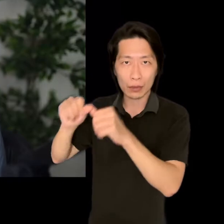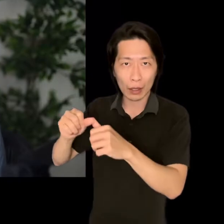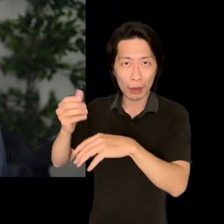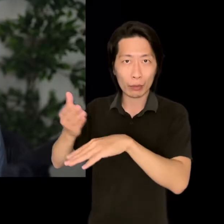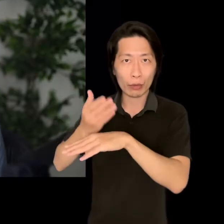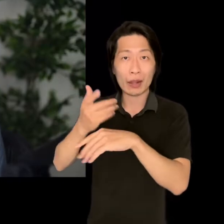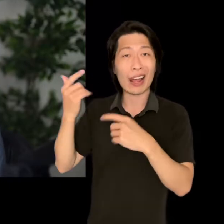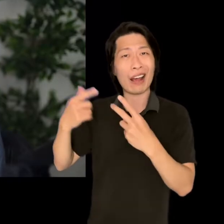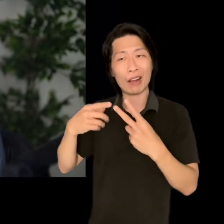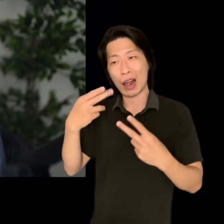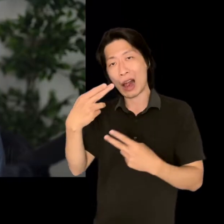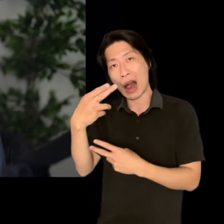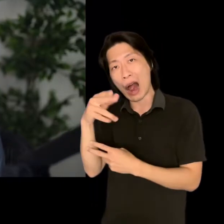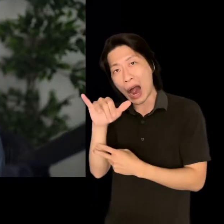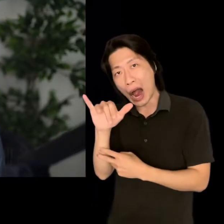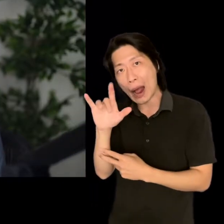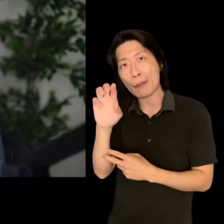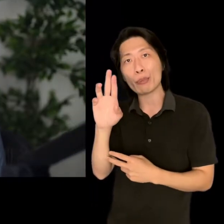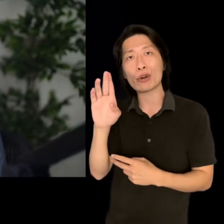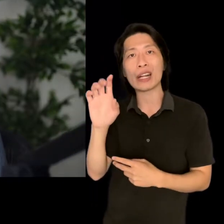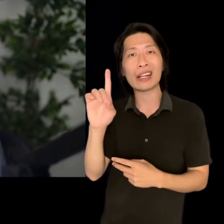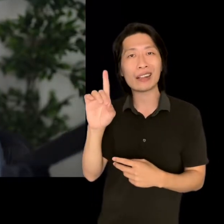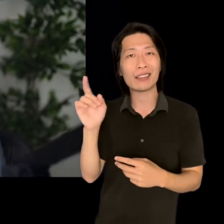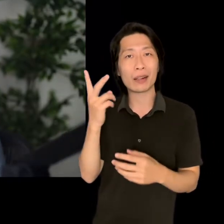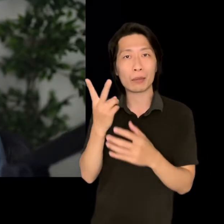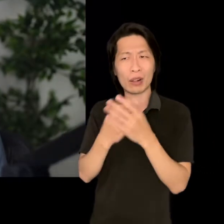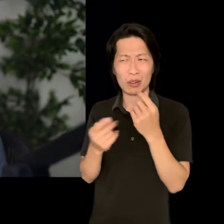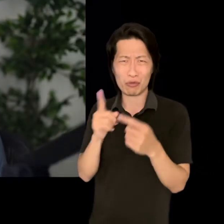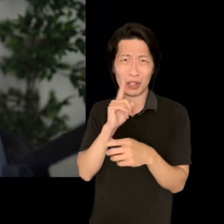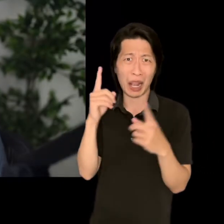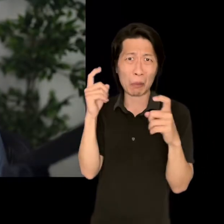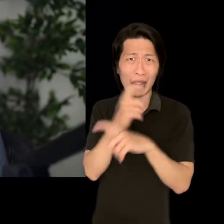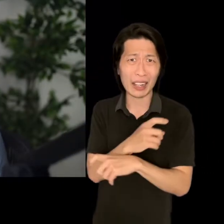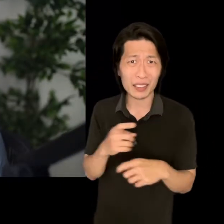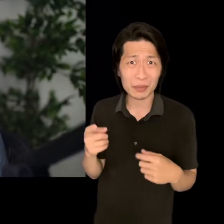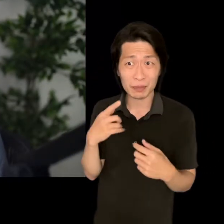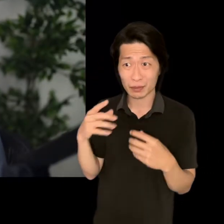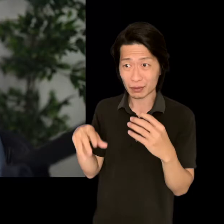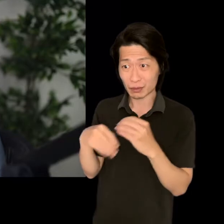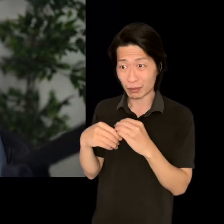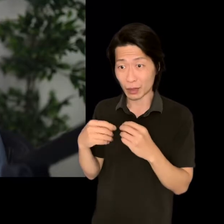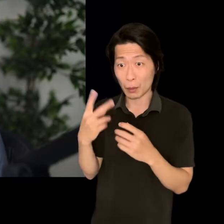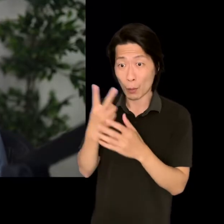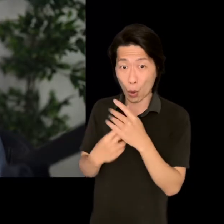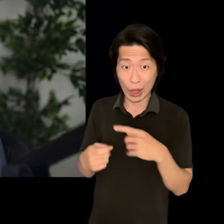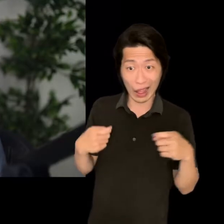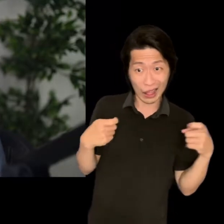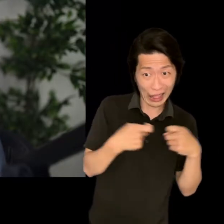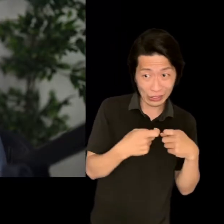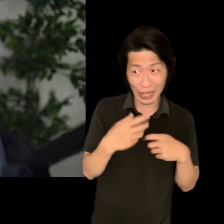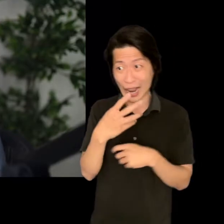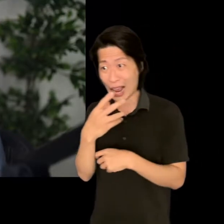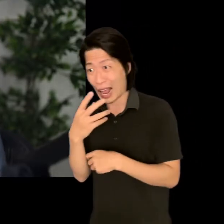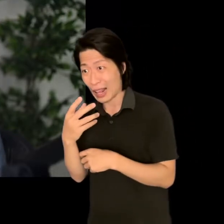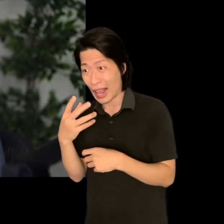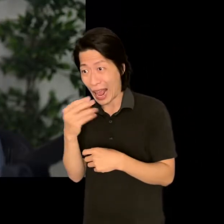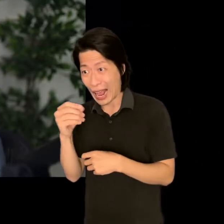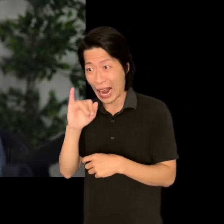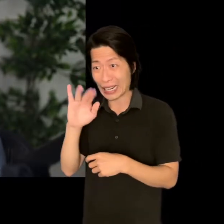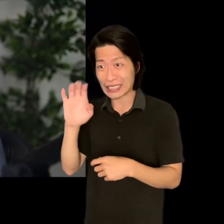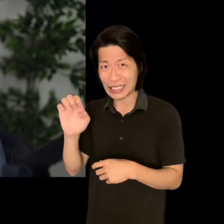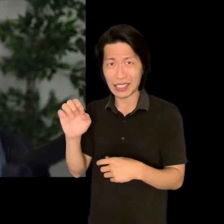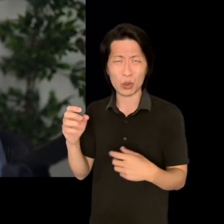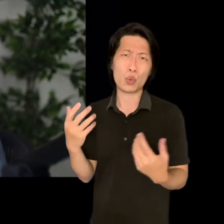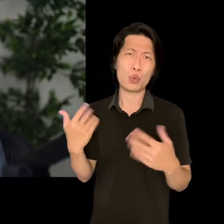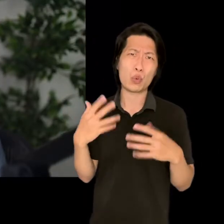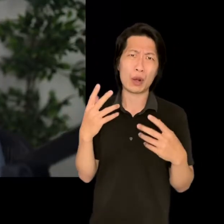money to maintain and to try to improve. Then they have their hybrid platforms, which is ultra complex, right? Adding elements